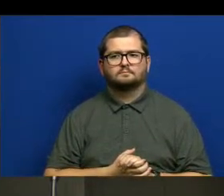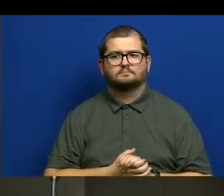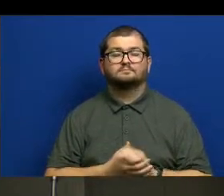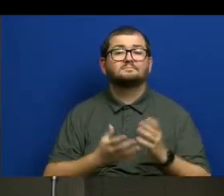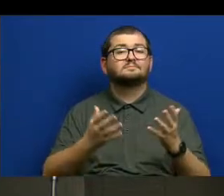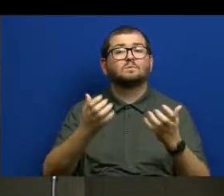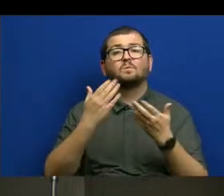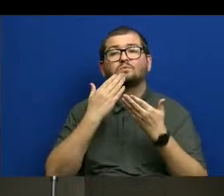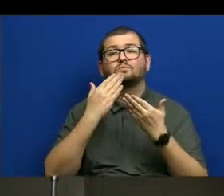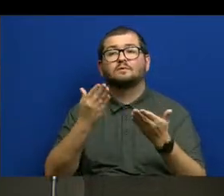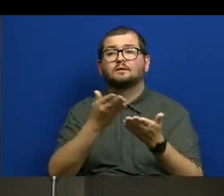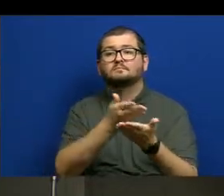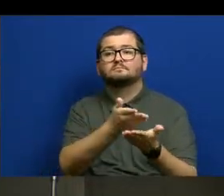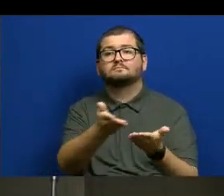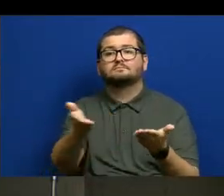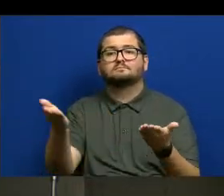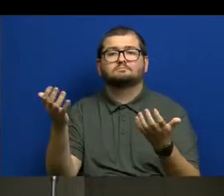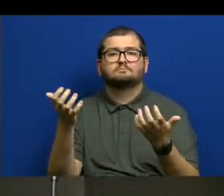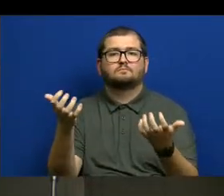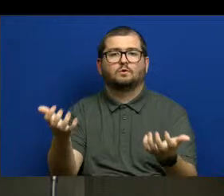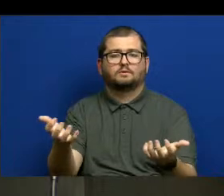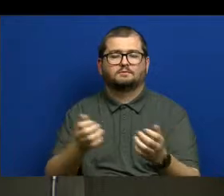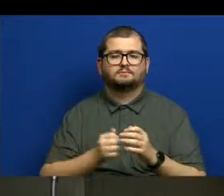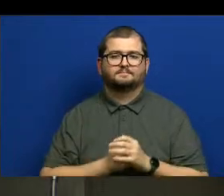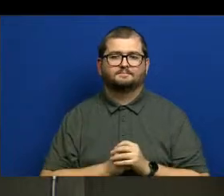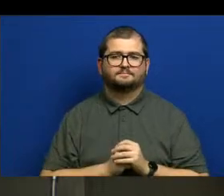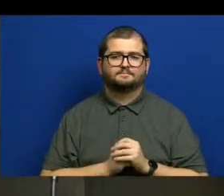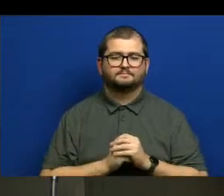I want to thank all of you